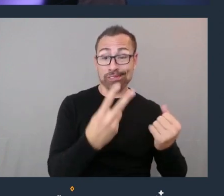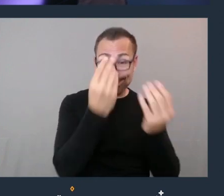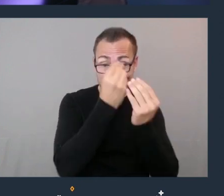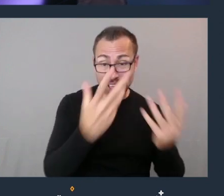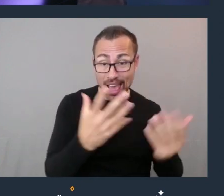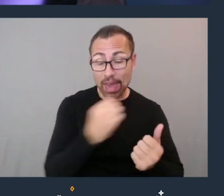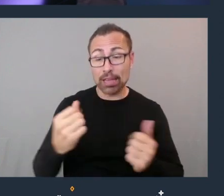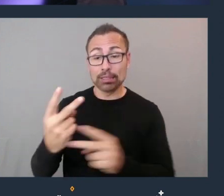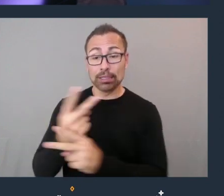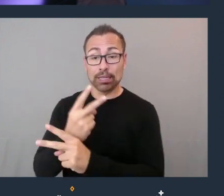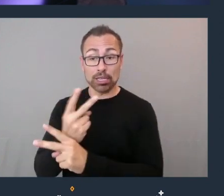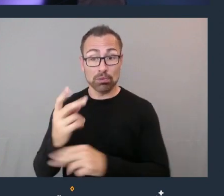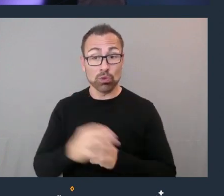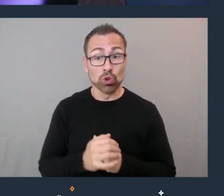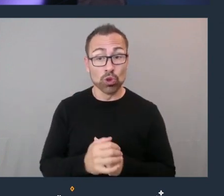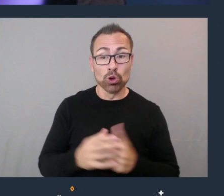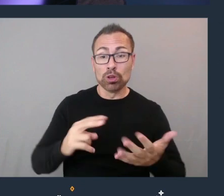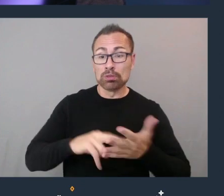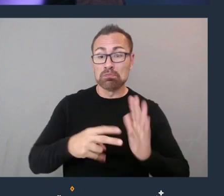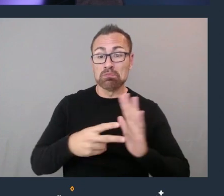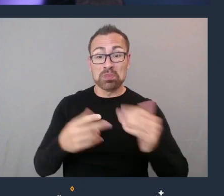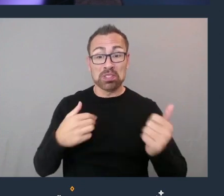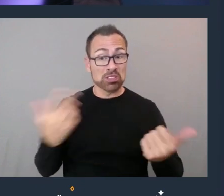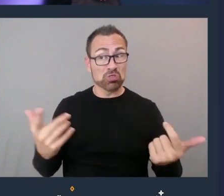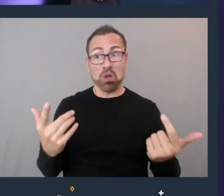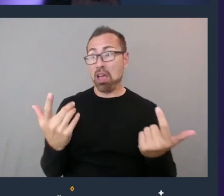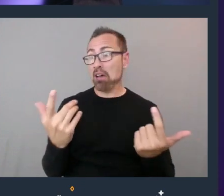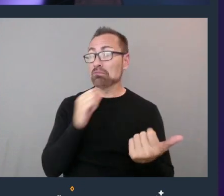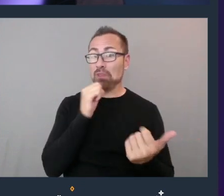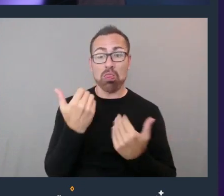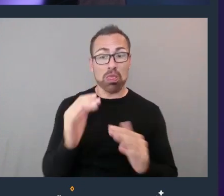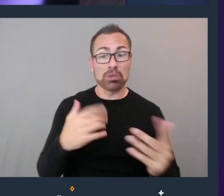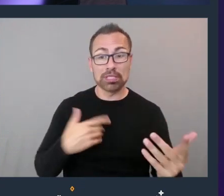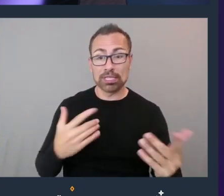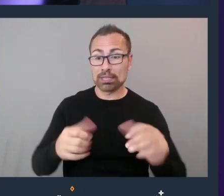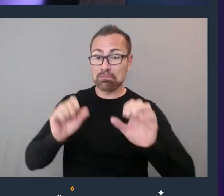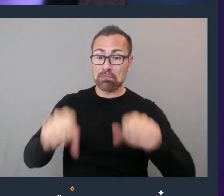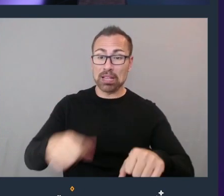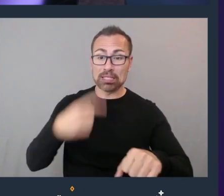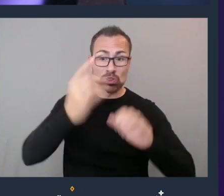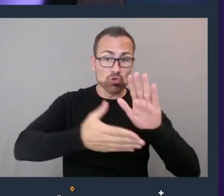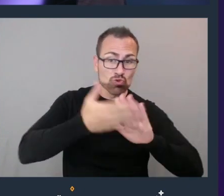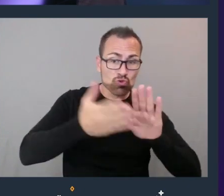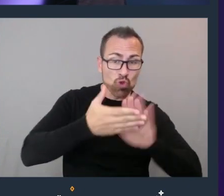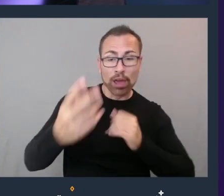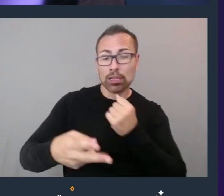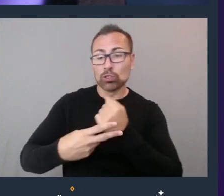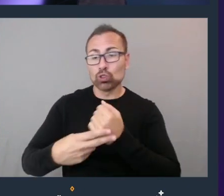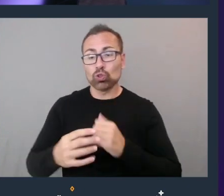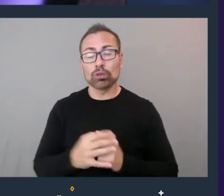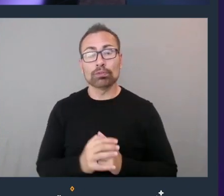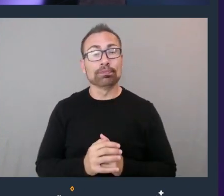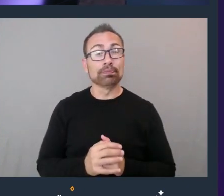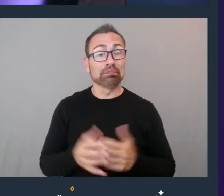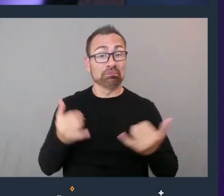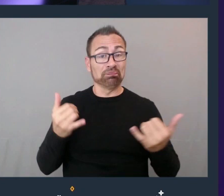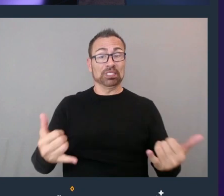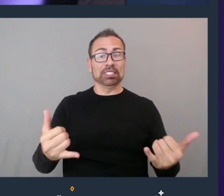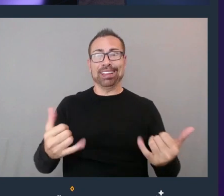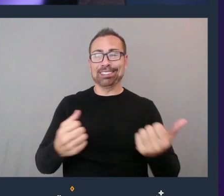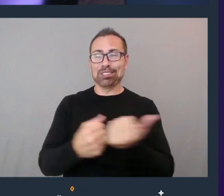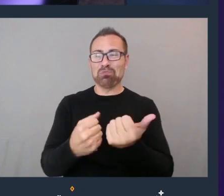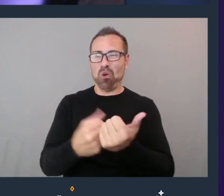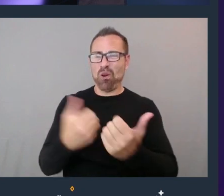or to run expensive proxies. Now, today, we are introducing new support for S3 Object Lambda with CloudFront. And